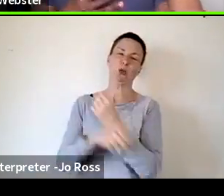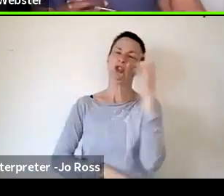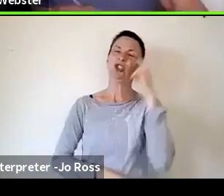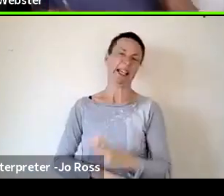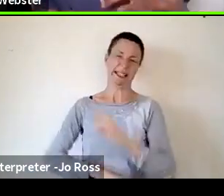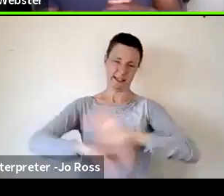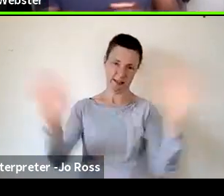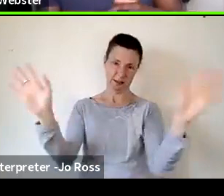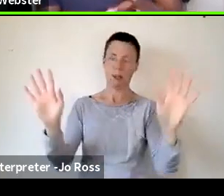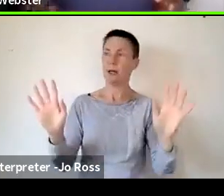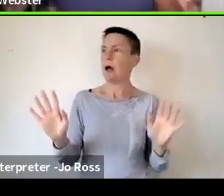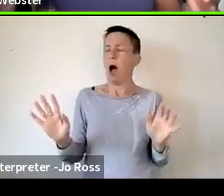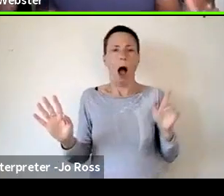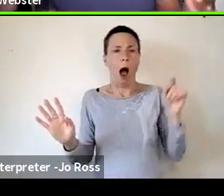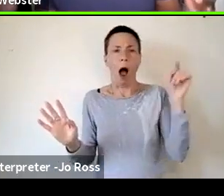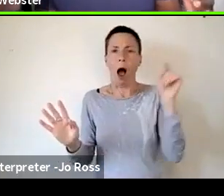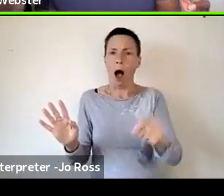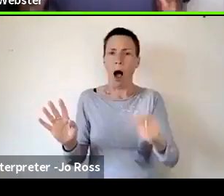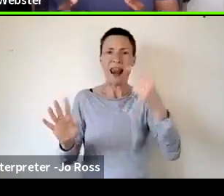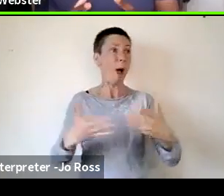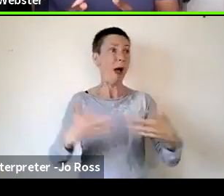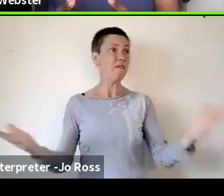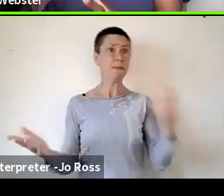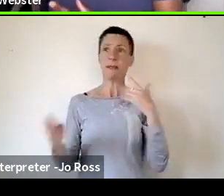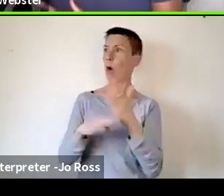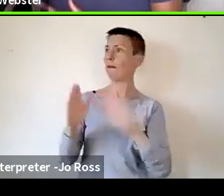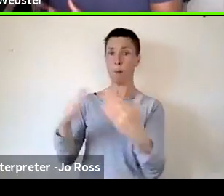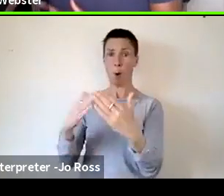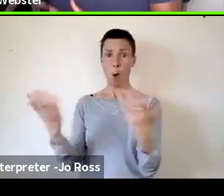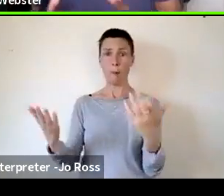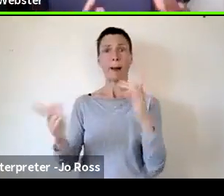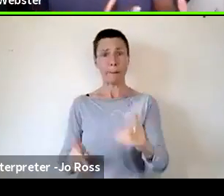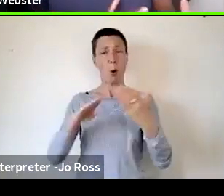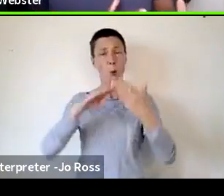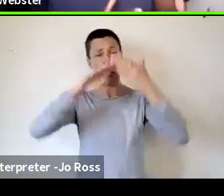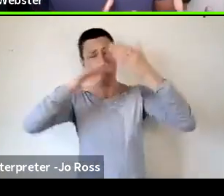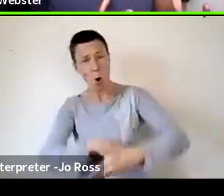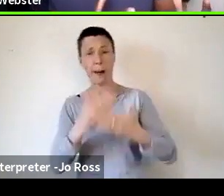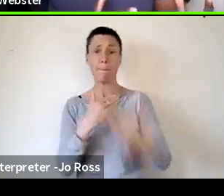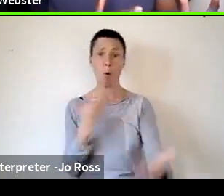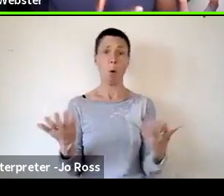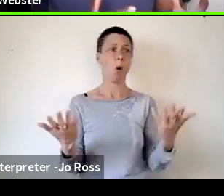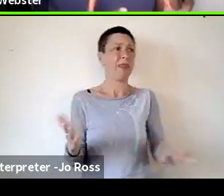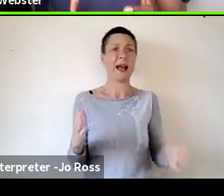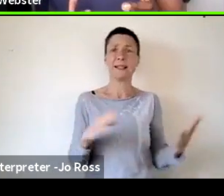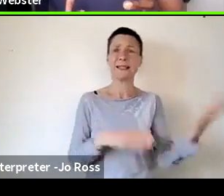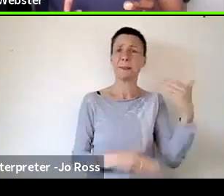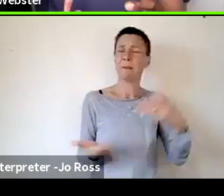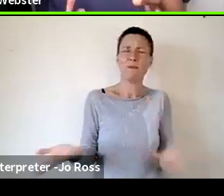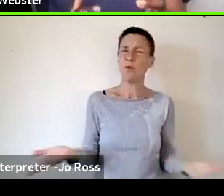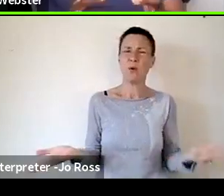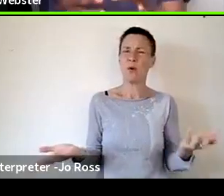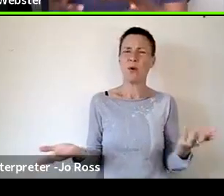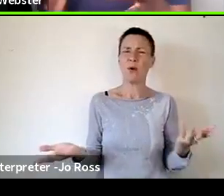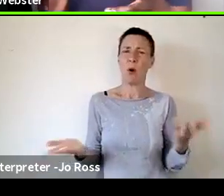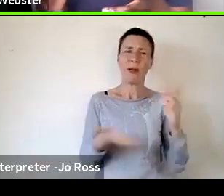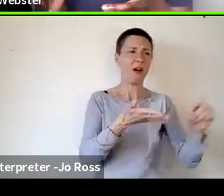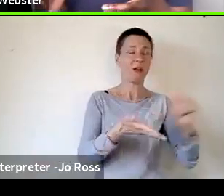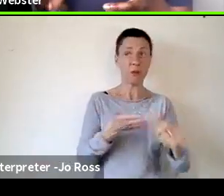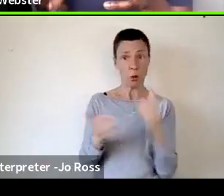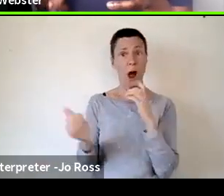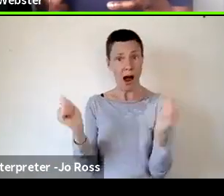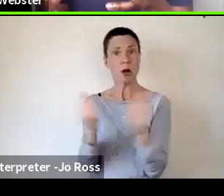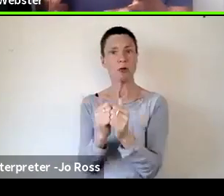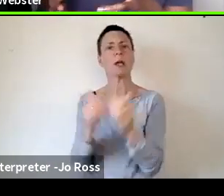language. And now everyone's doing it and people are working harder at home than they were before. So I sort of think, you know, I agree, you